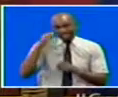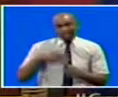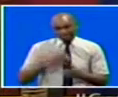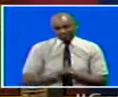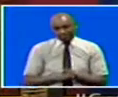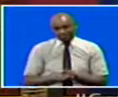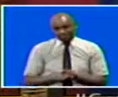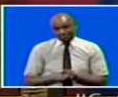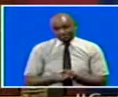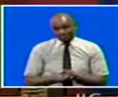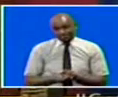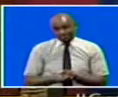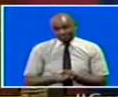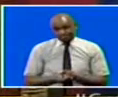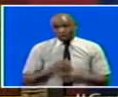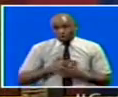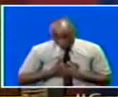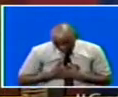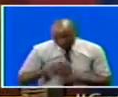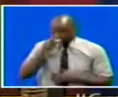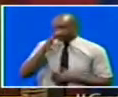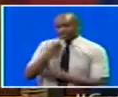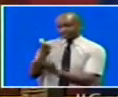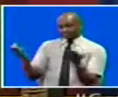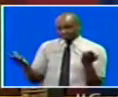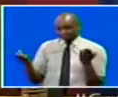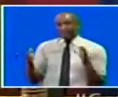Kenyans. Honorable speakers, honorable members,